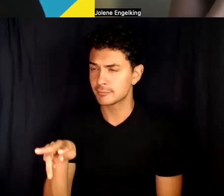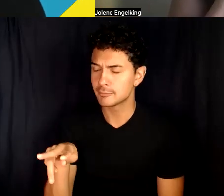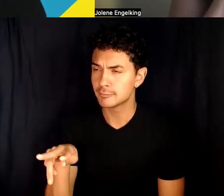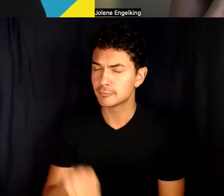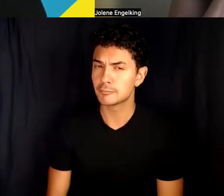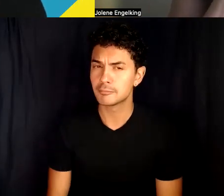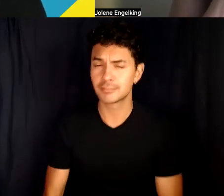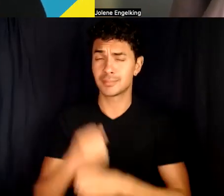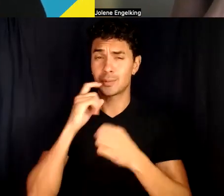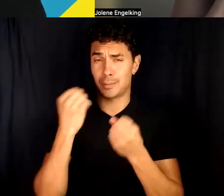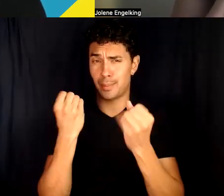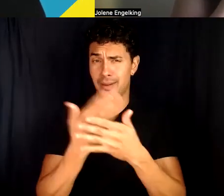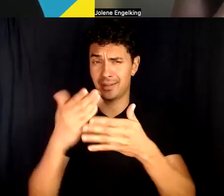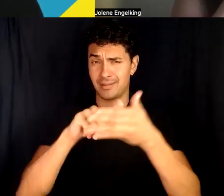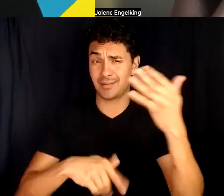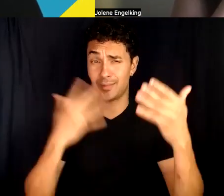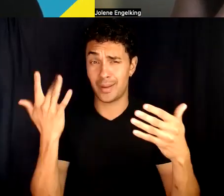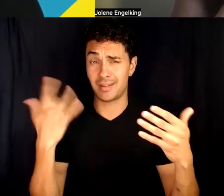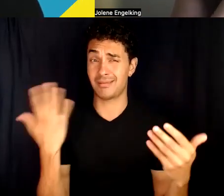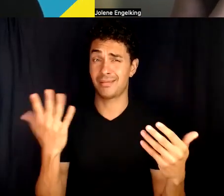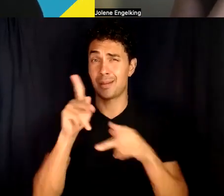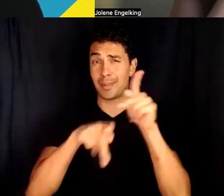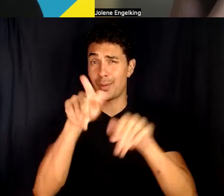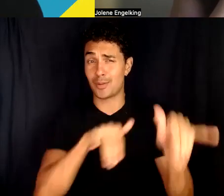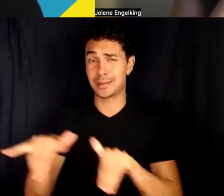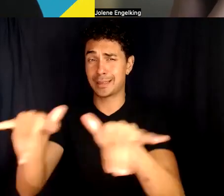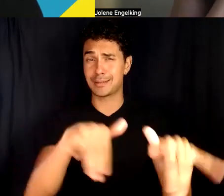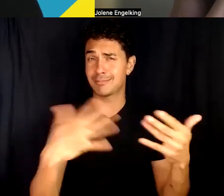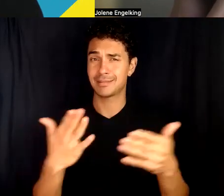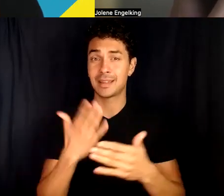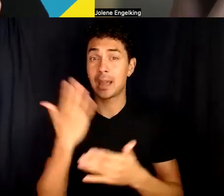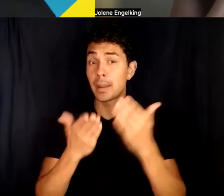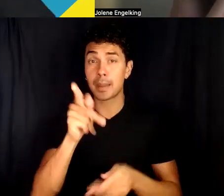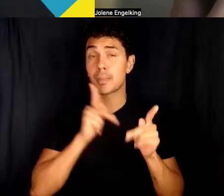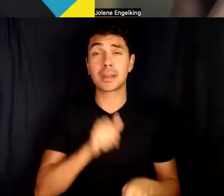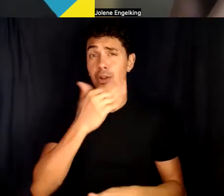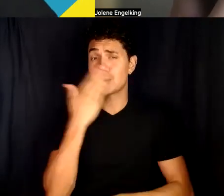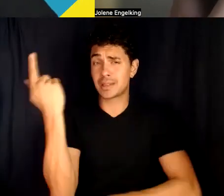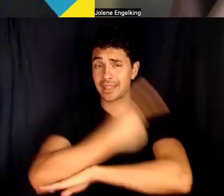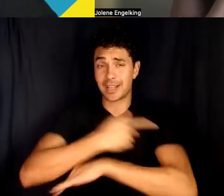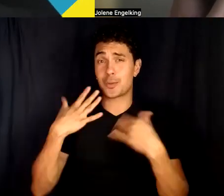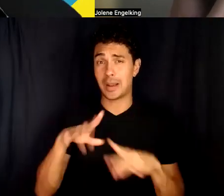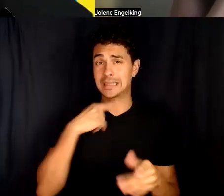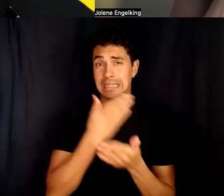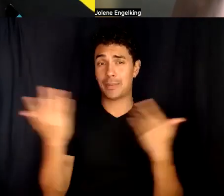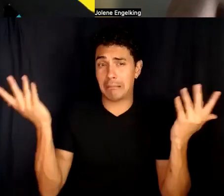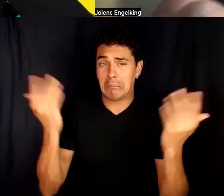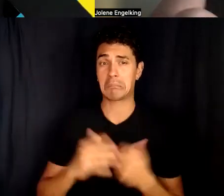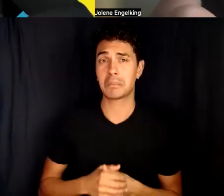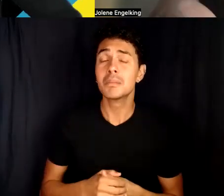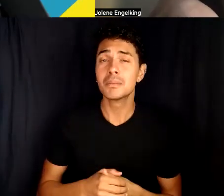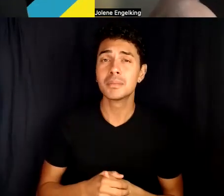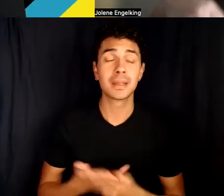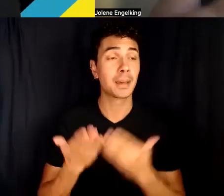that could mean many things, right? Once again, people are not all the same. Maybe that person was not having a good day and they just didn't want to say anything. But also